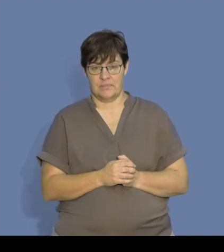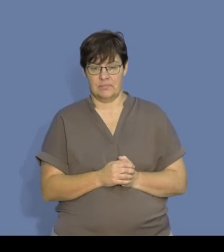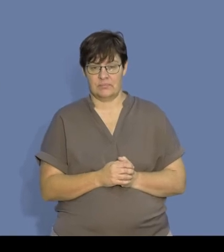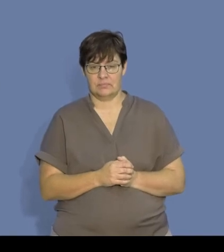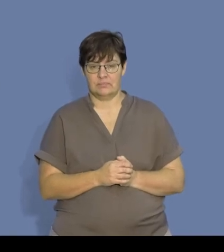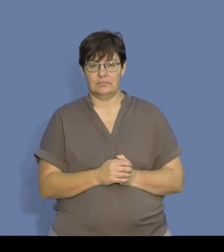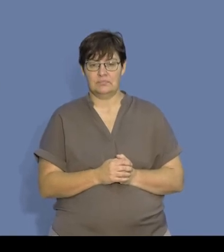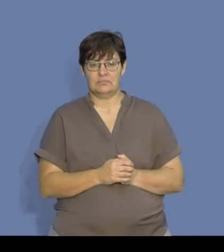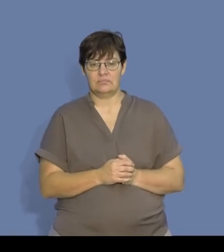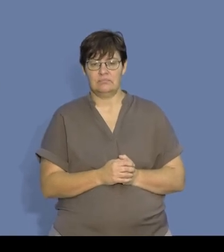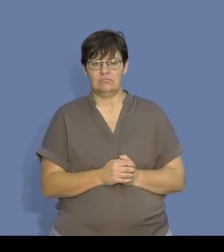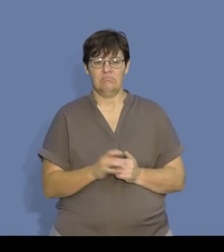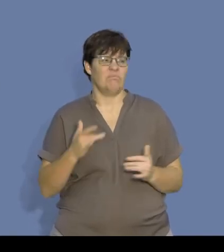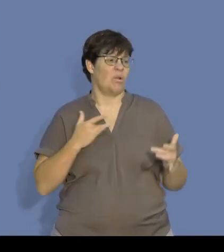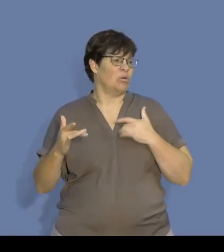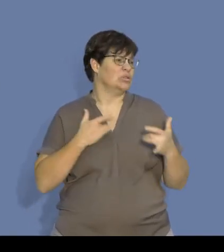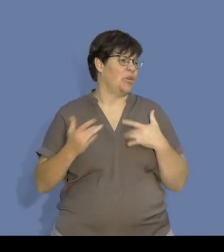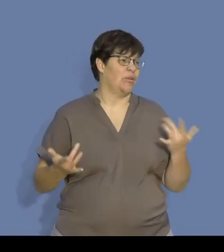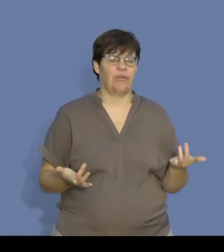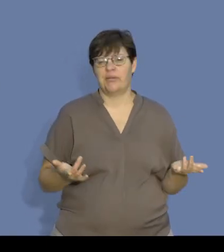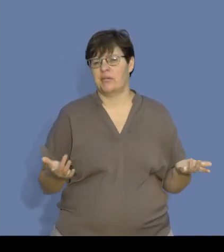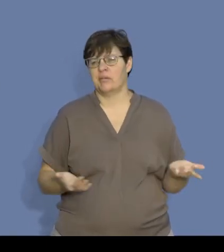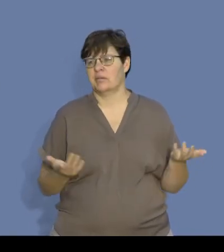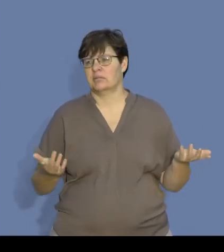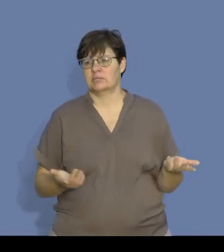We're not concerned